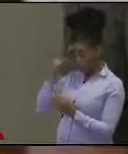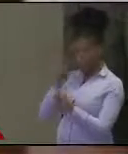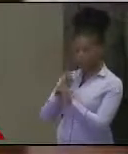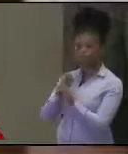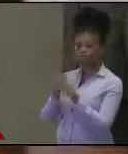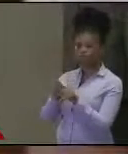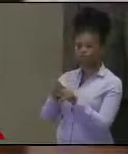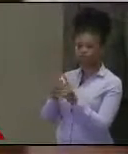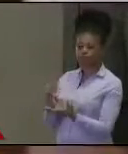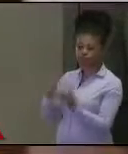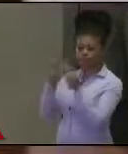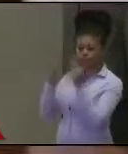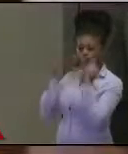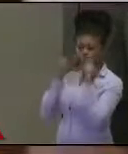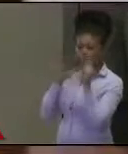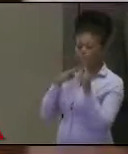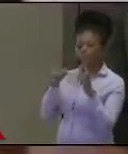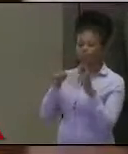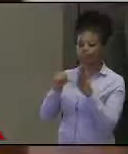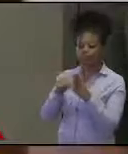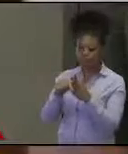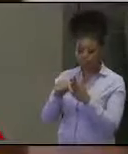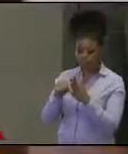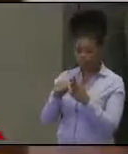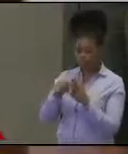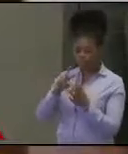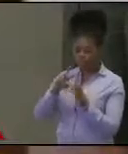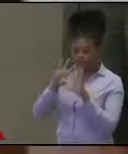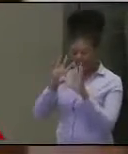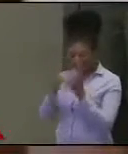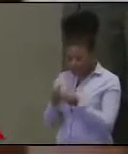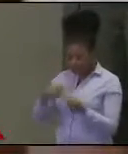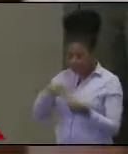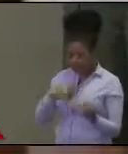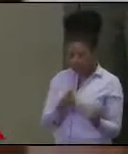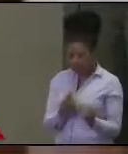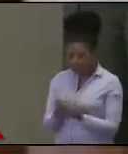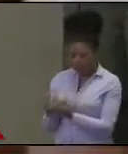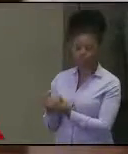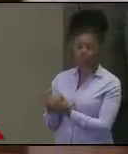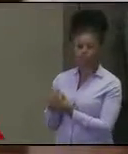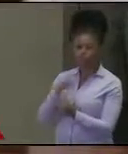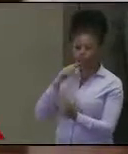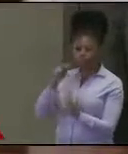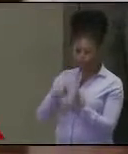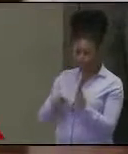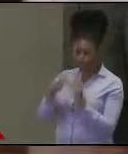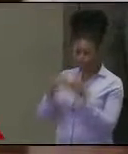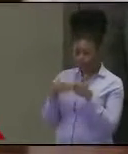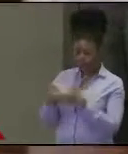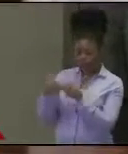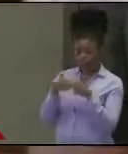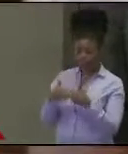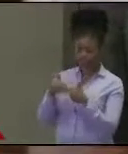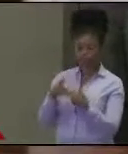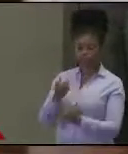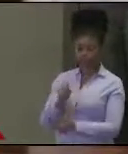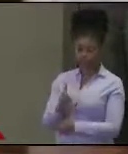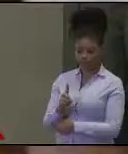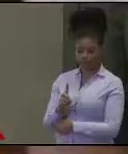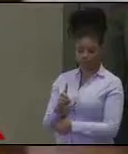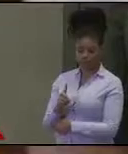like our universities. So it's important that everything that we do, but let's just be careful about the